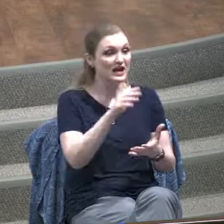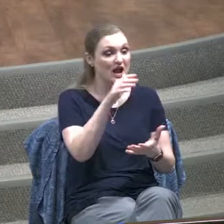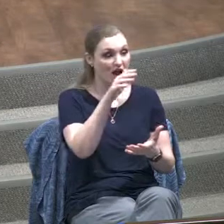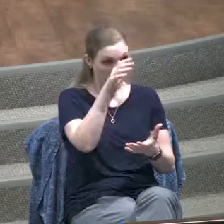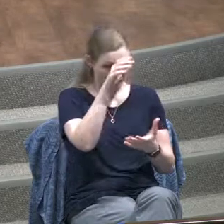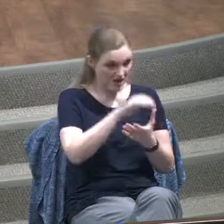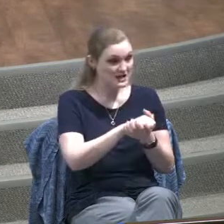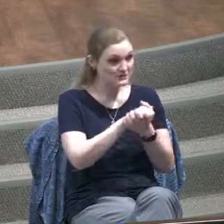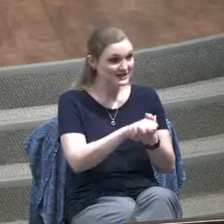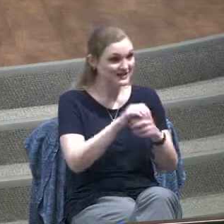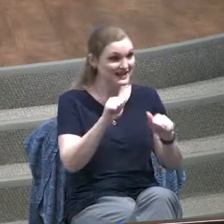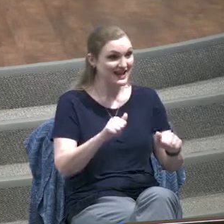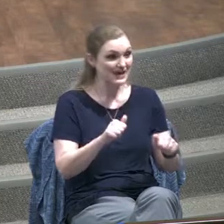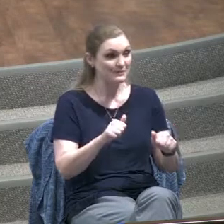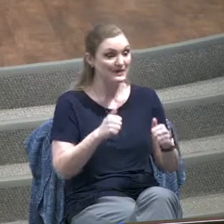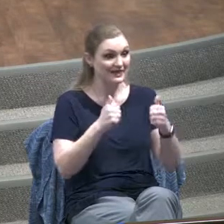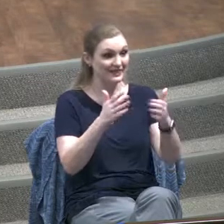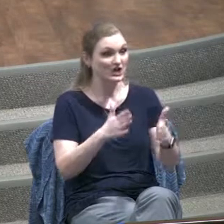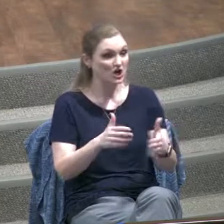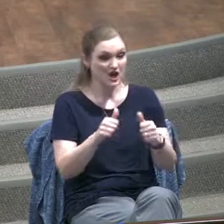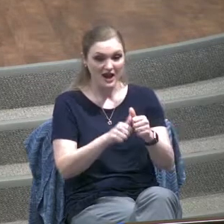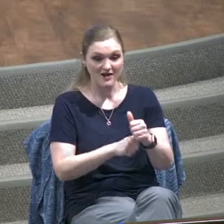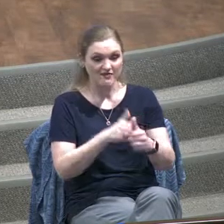Every wife can be a leader.